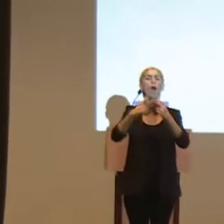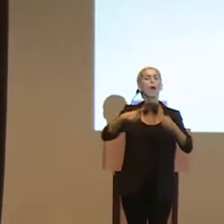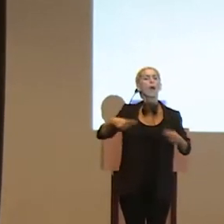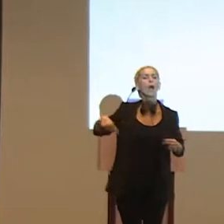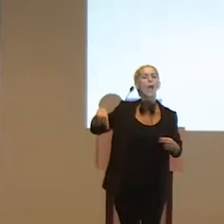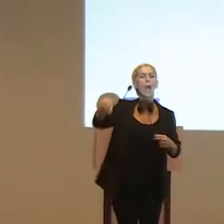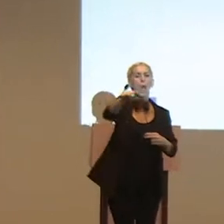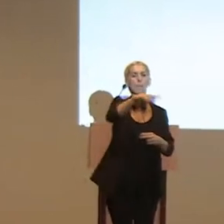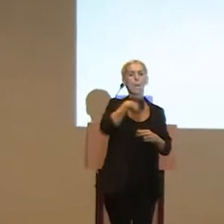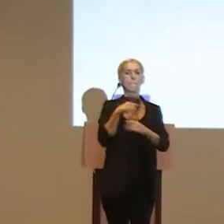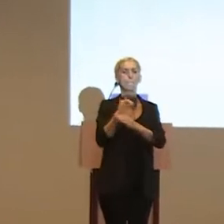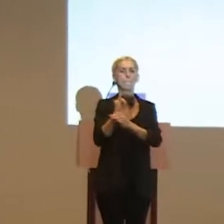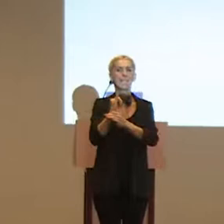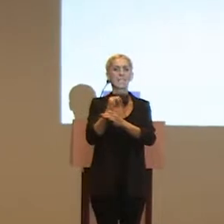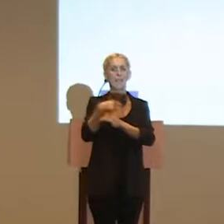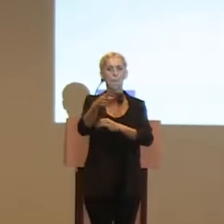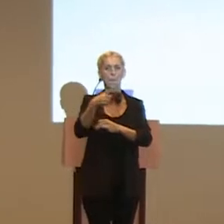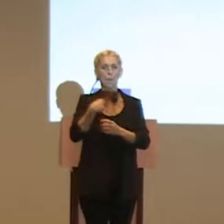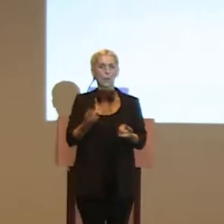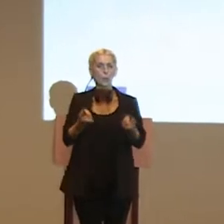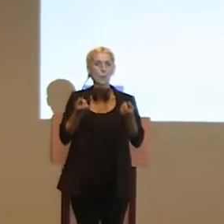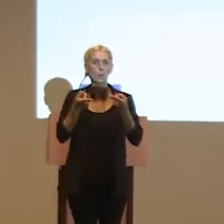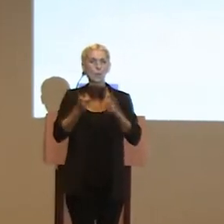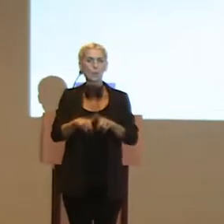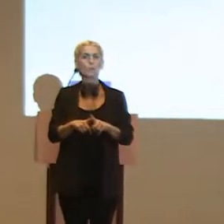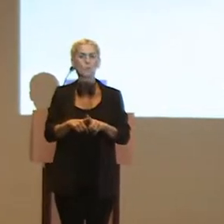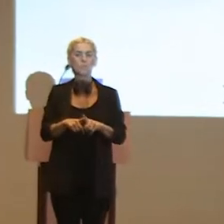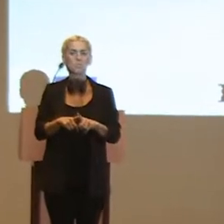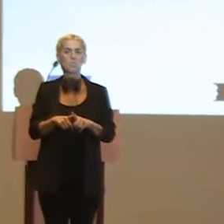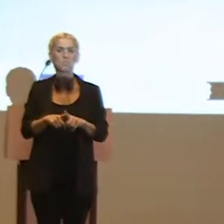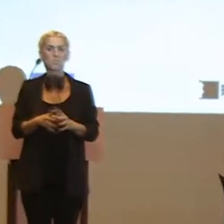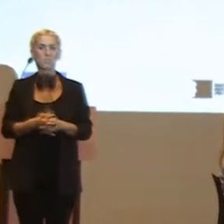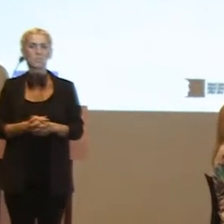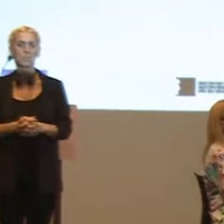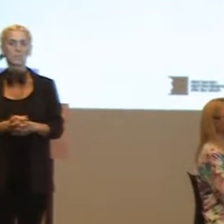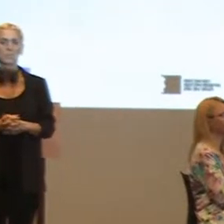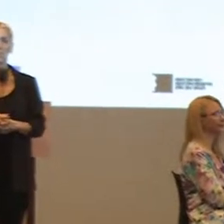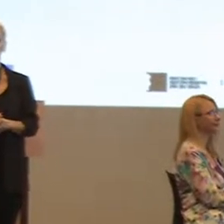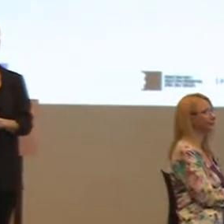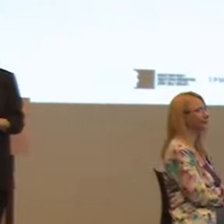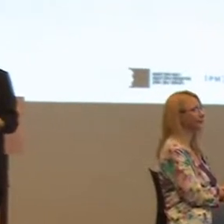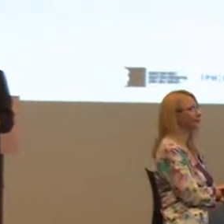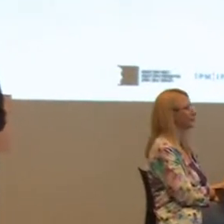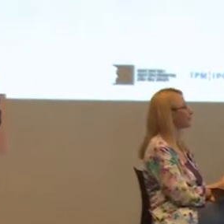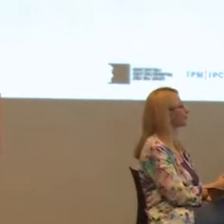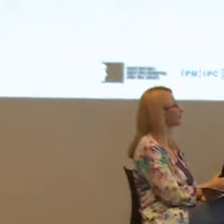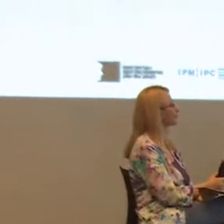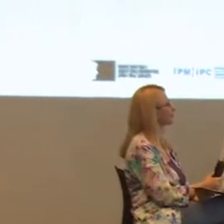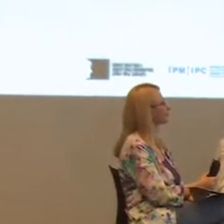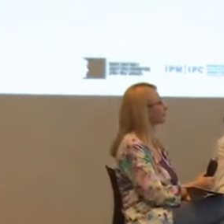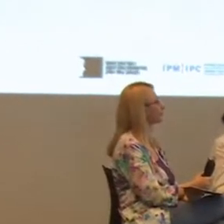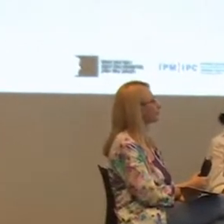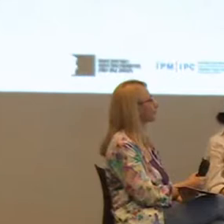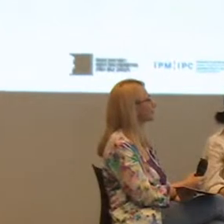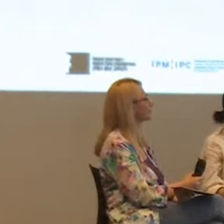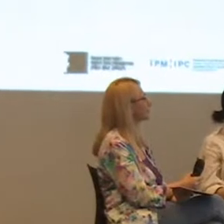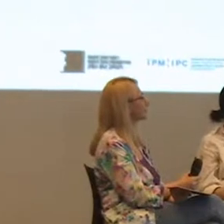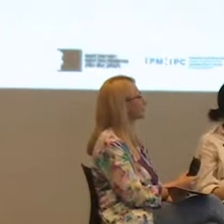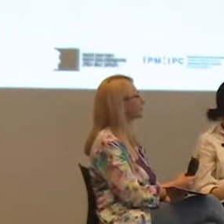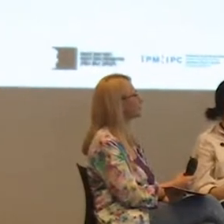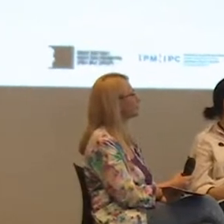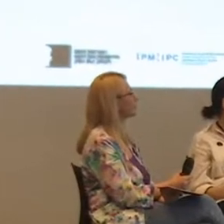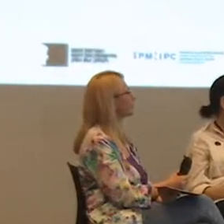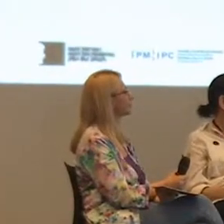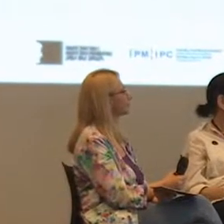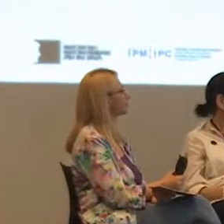in different parts of the world we have colleagues working in the field of memory and when we get together we feel this a lot this